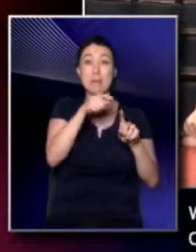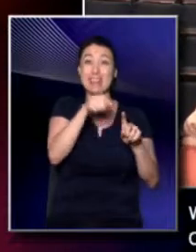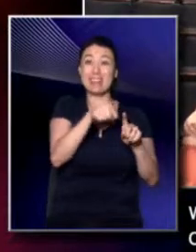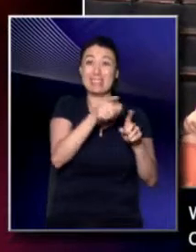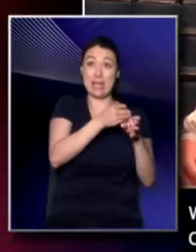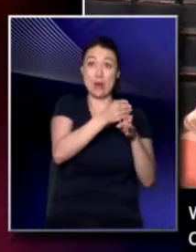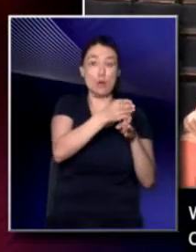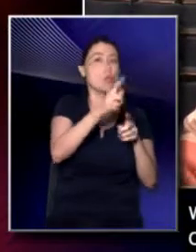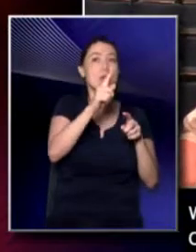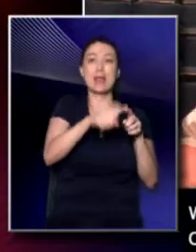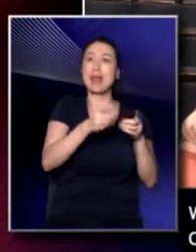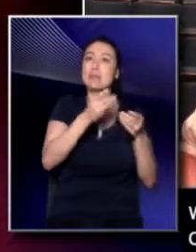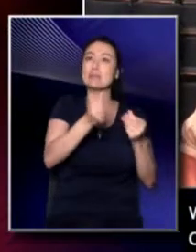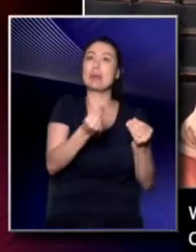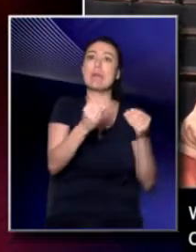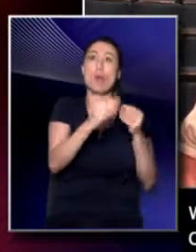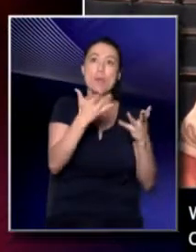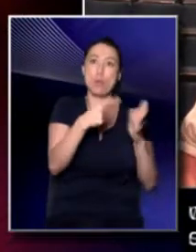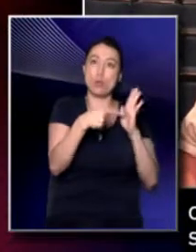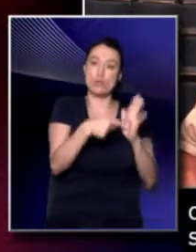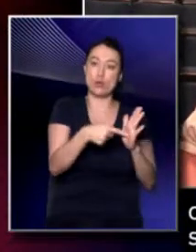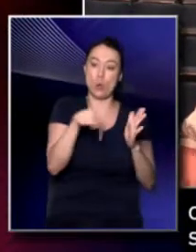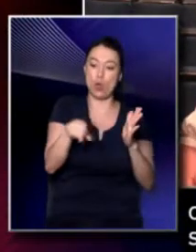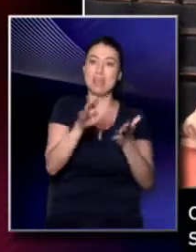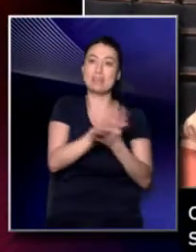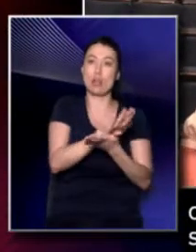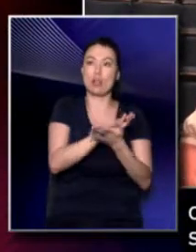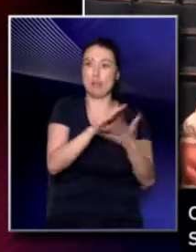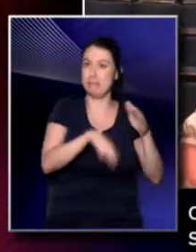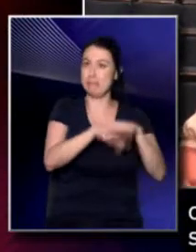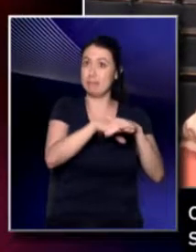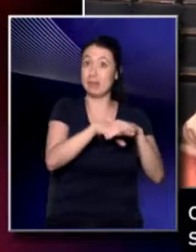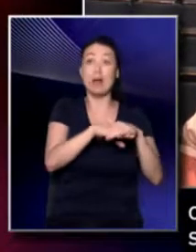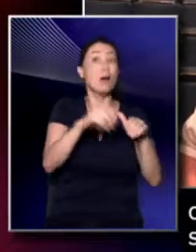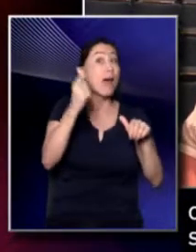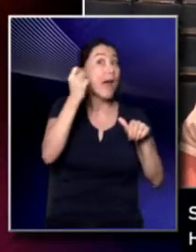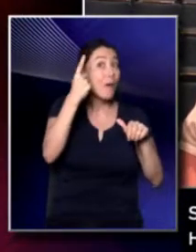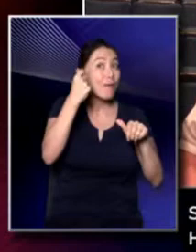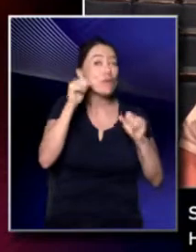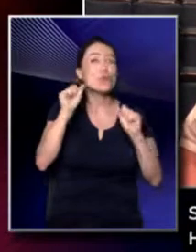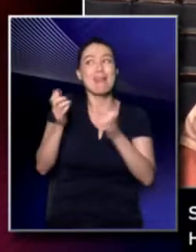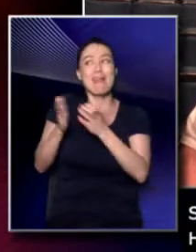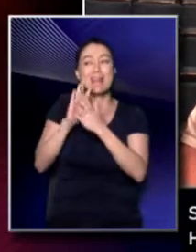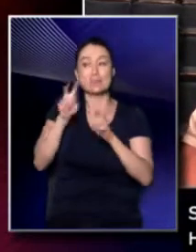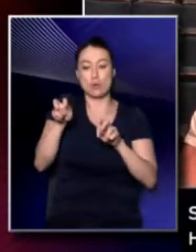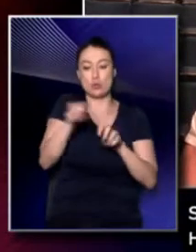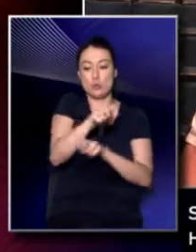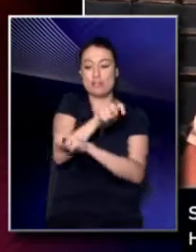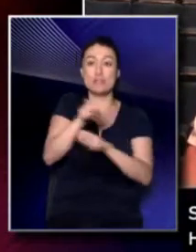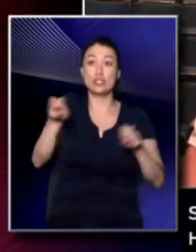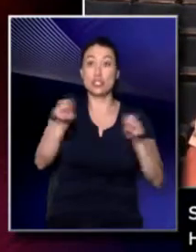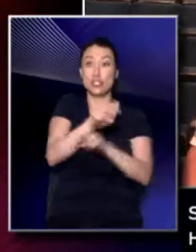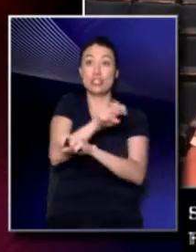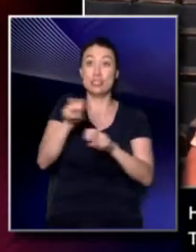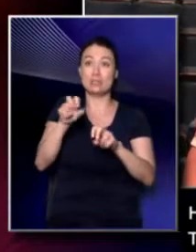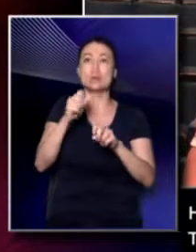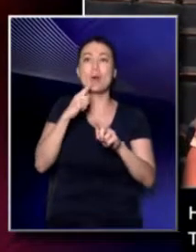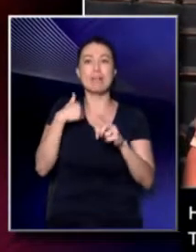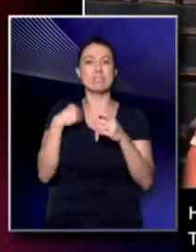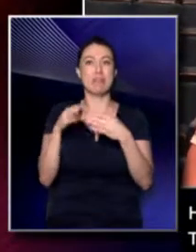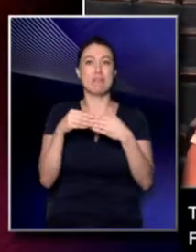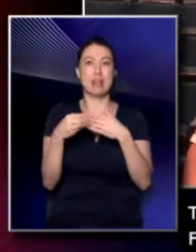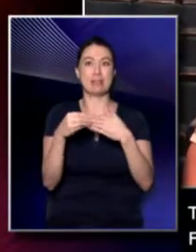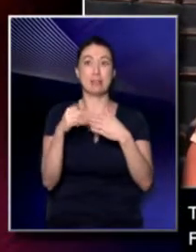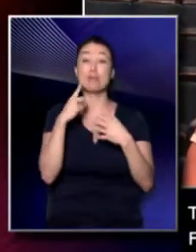spend more than what is indicated. However, we can ask for a transfer, so there is some flexibility. For